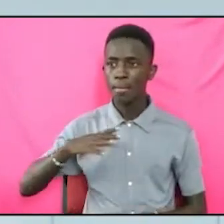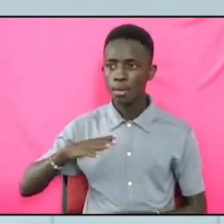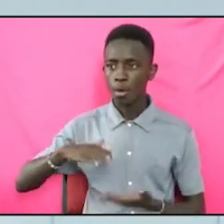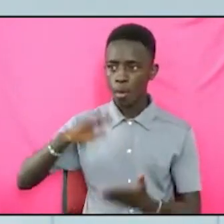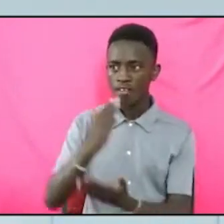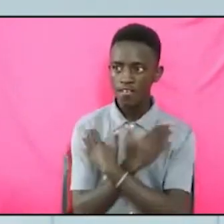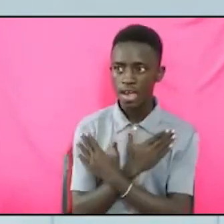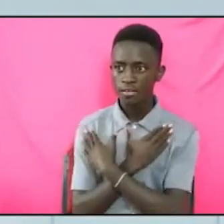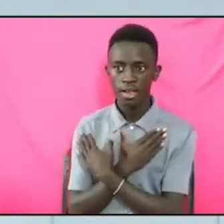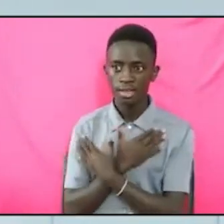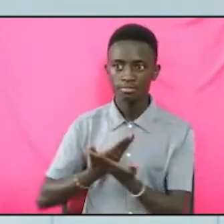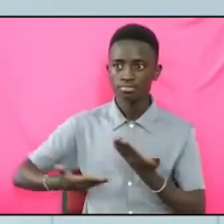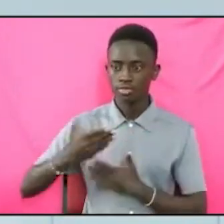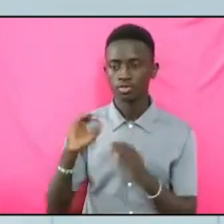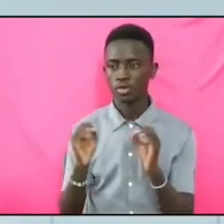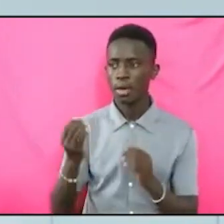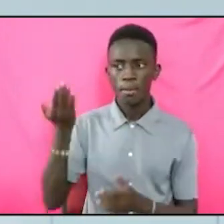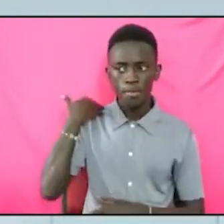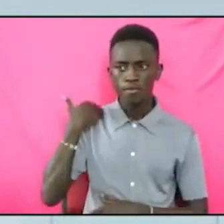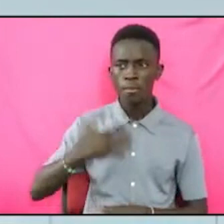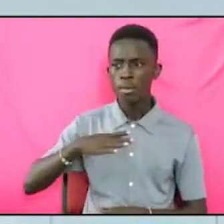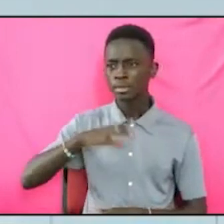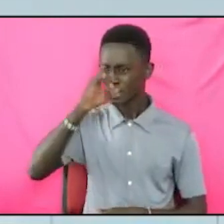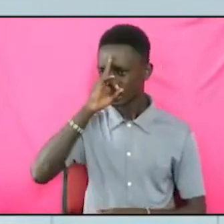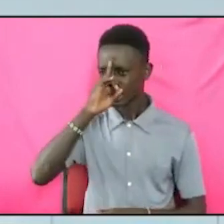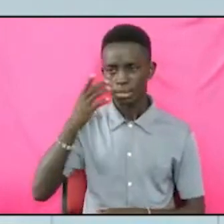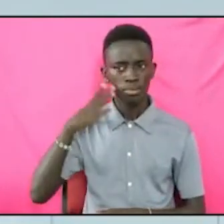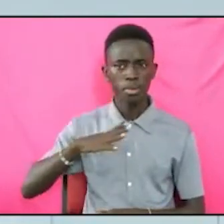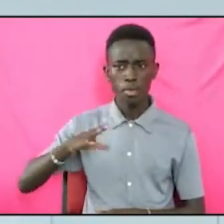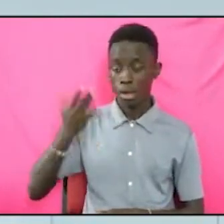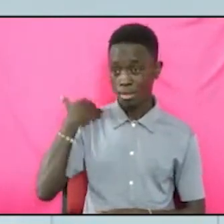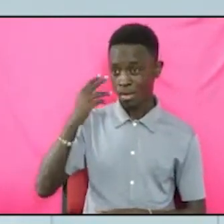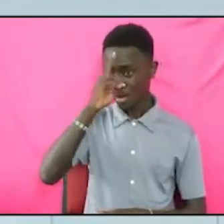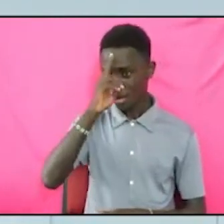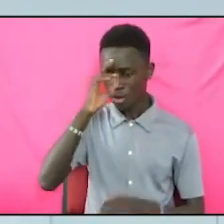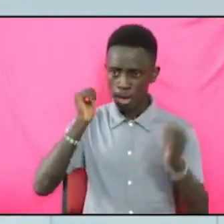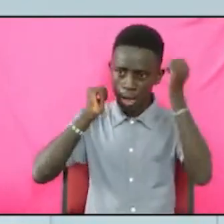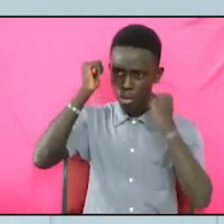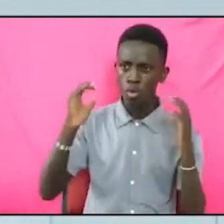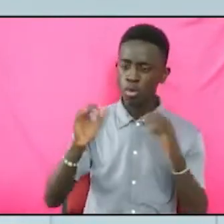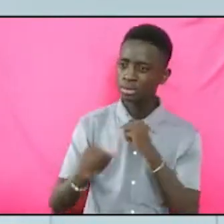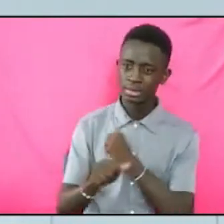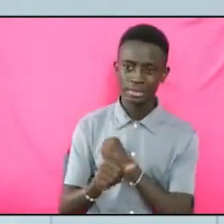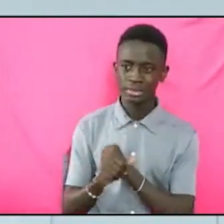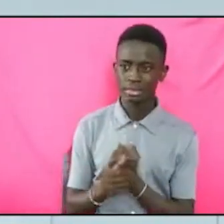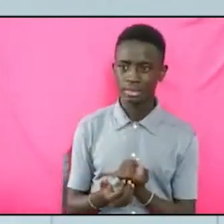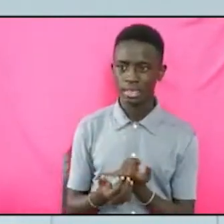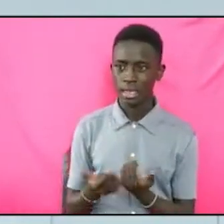friendly. They were serious. They were deadly. So it is likely that her family is